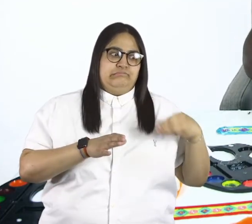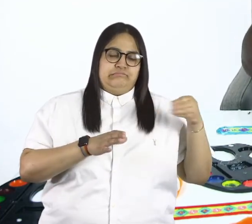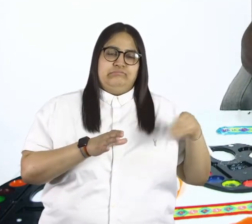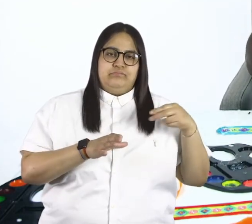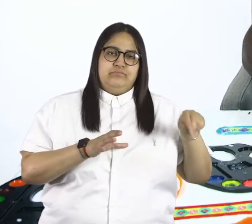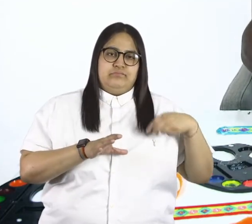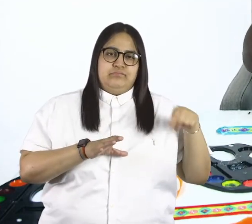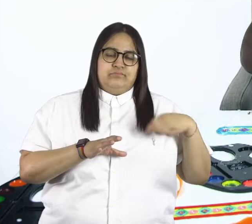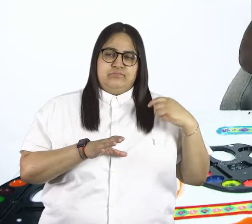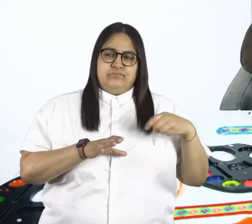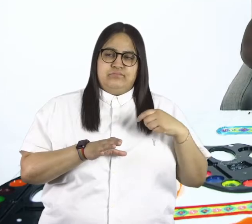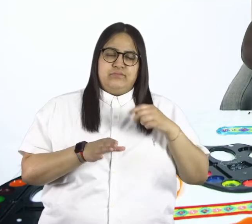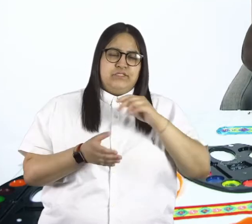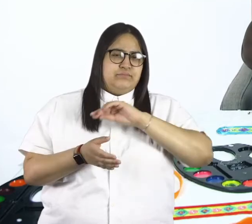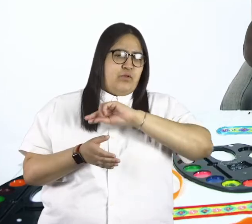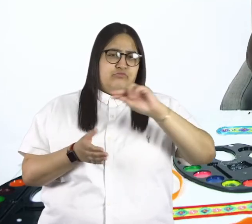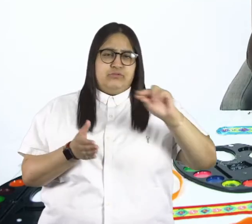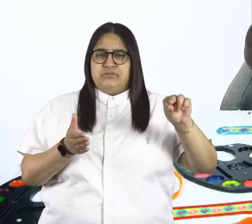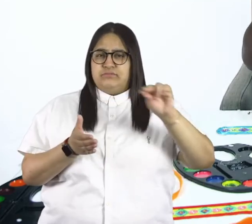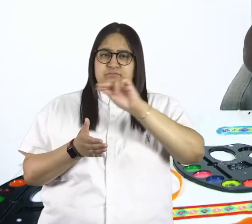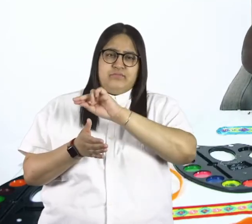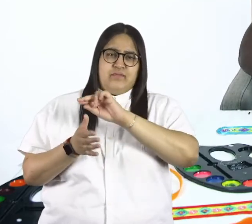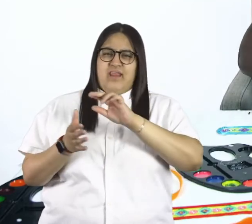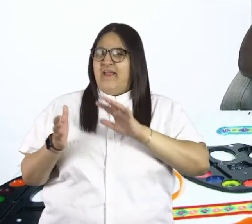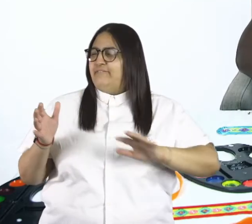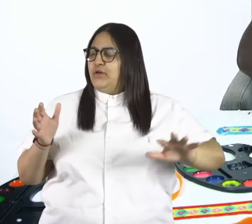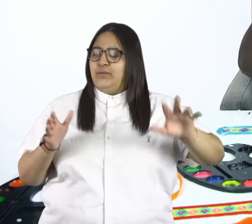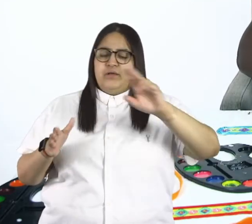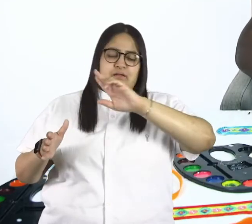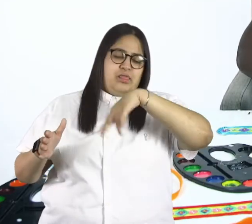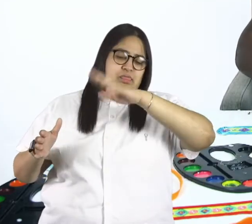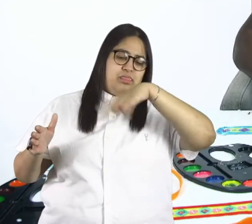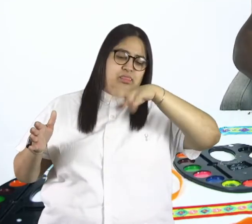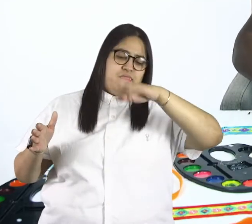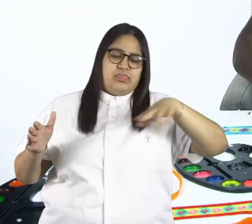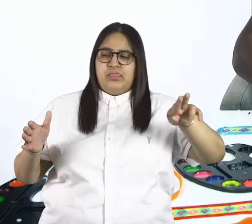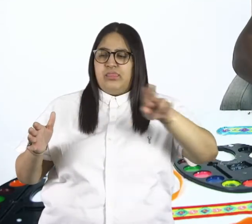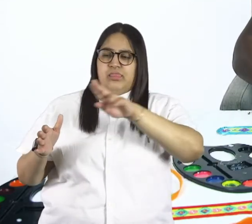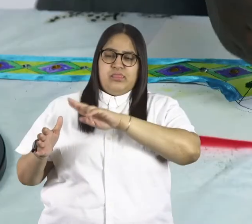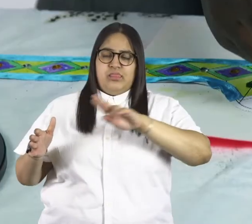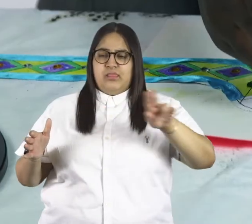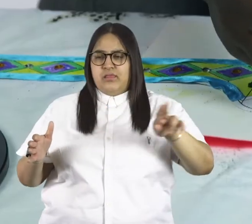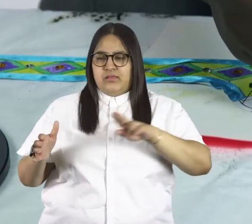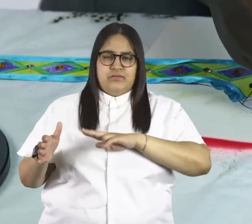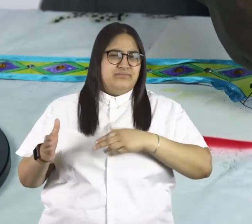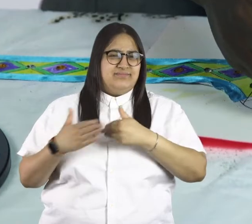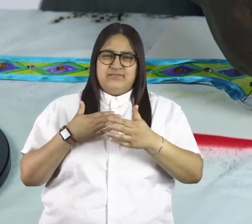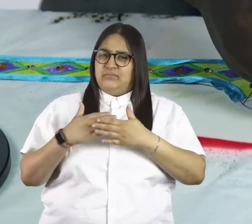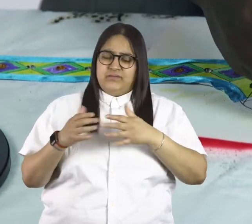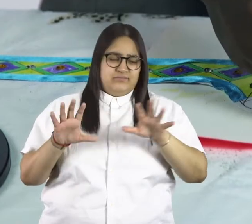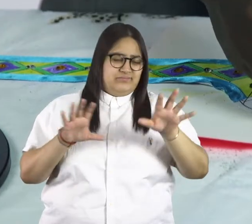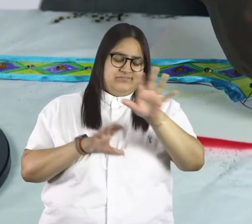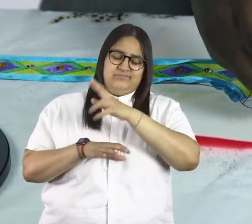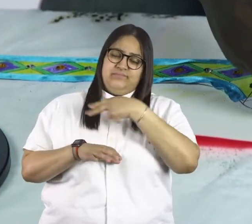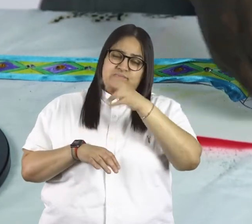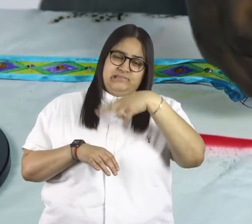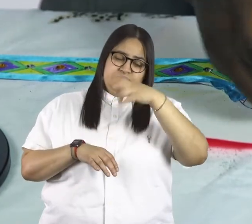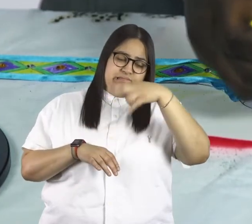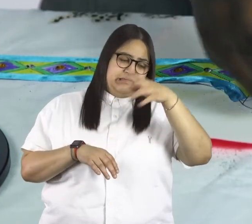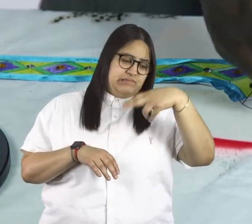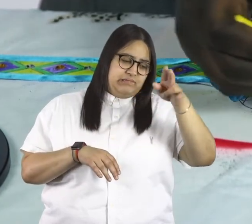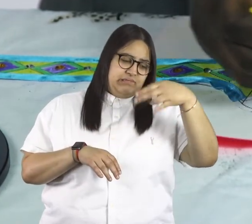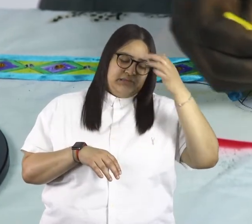and just smother it everywhere over your designated area, of course, not